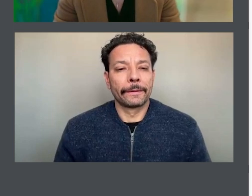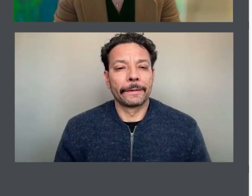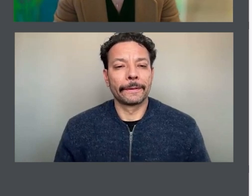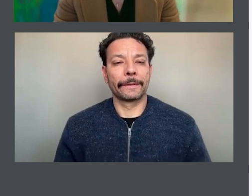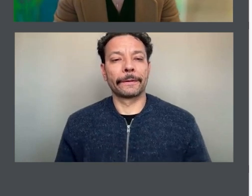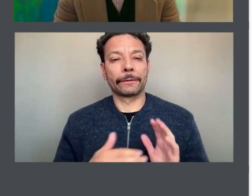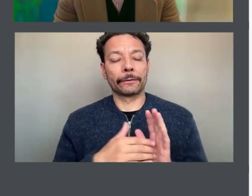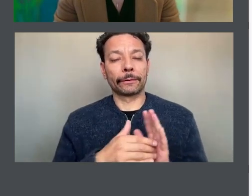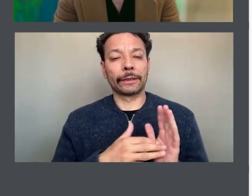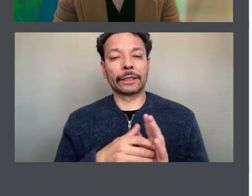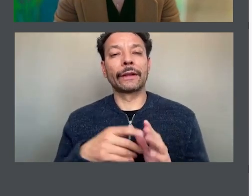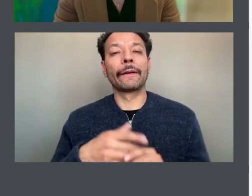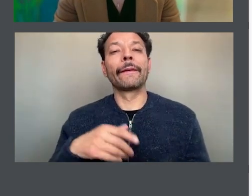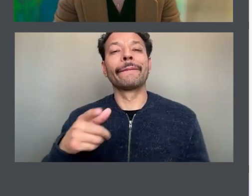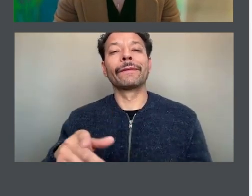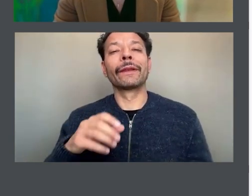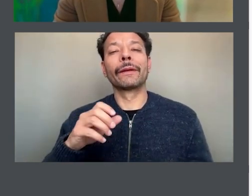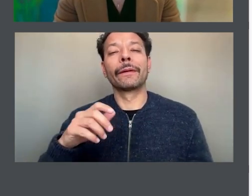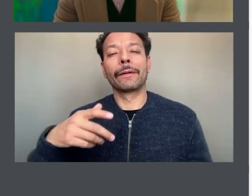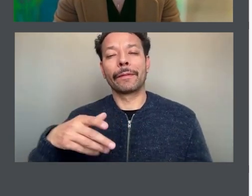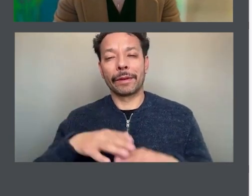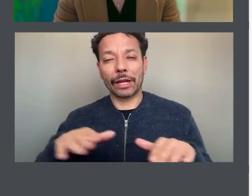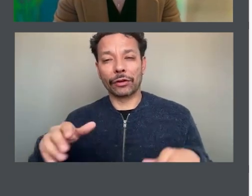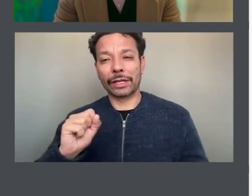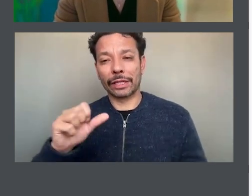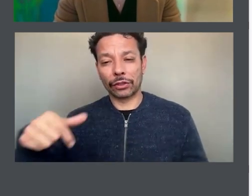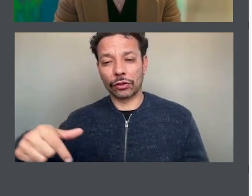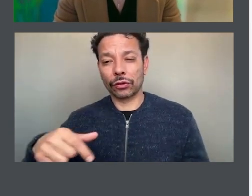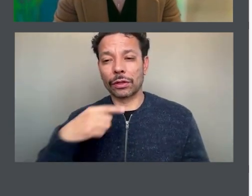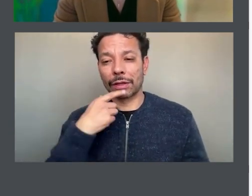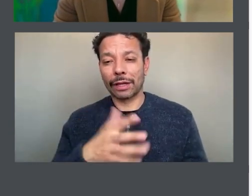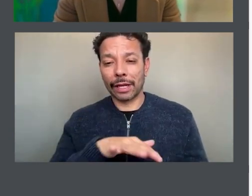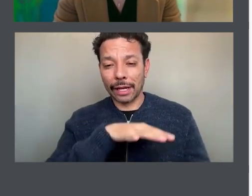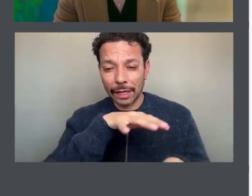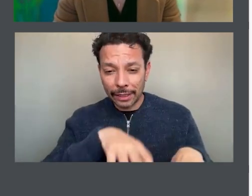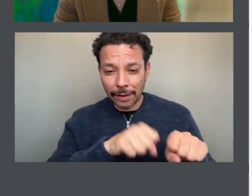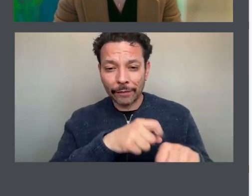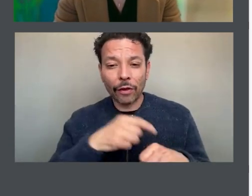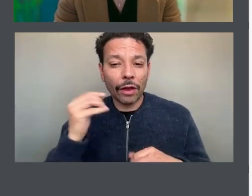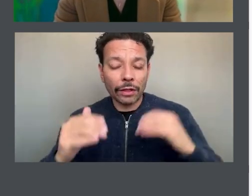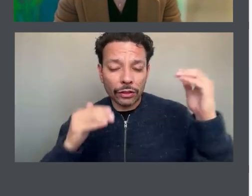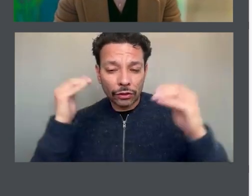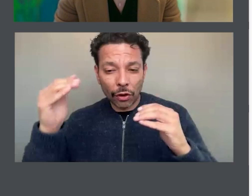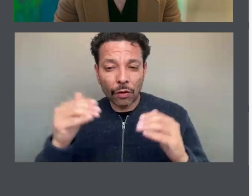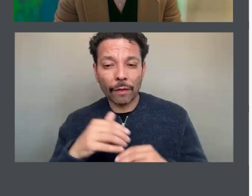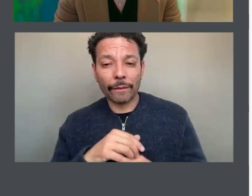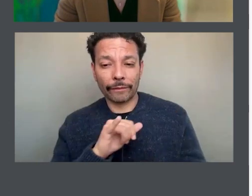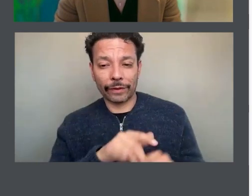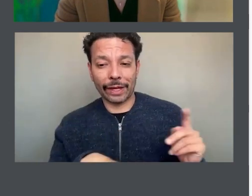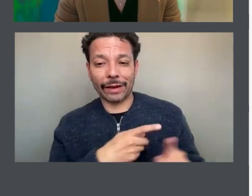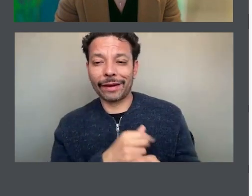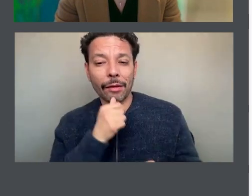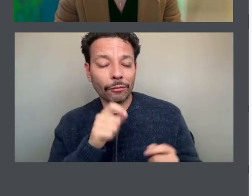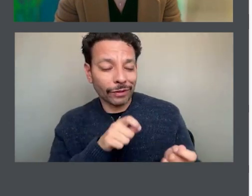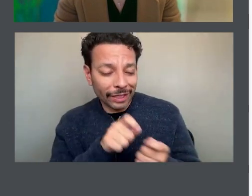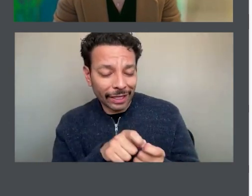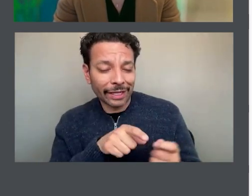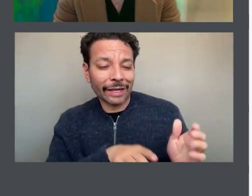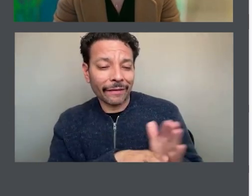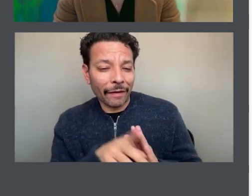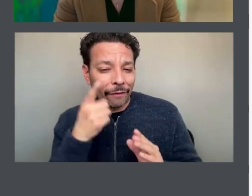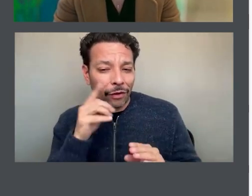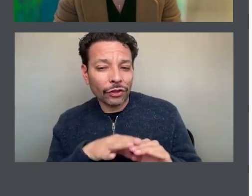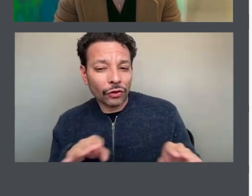Weaknesses of the pediatric SSQ is that it was adapted from an adult version. It wasn't particularly developed